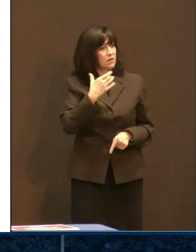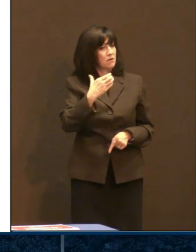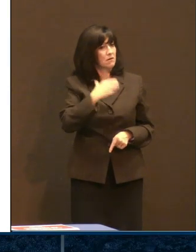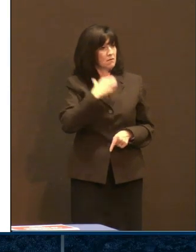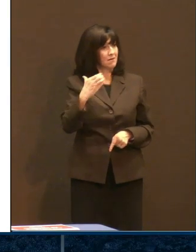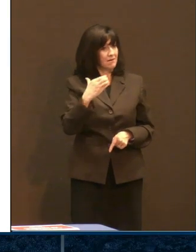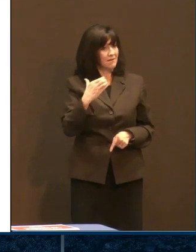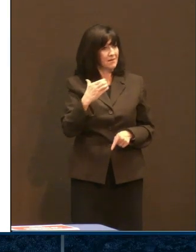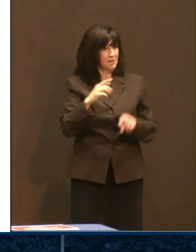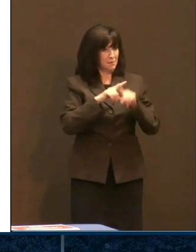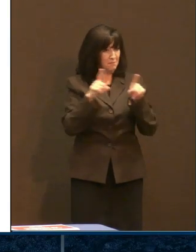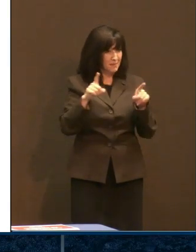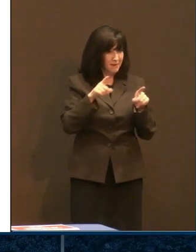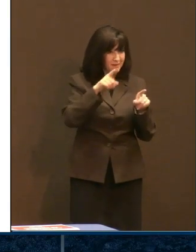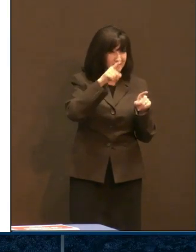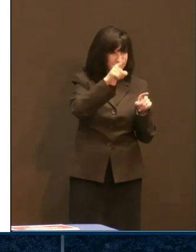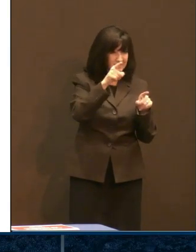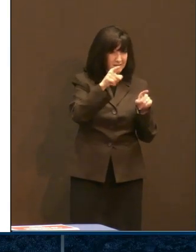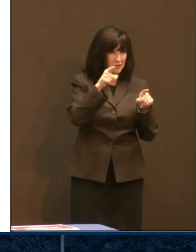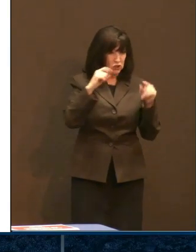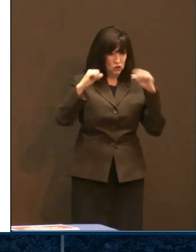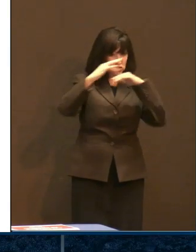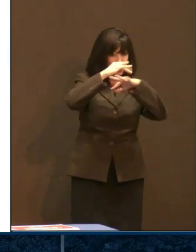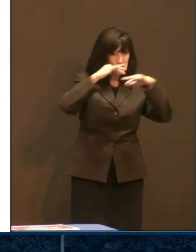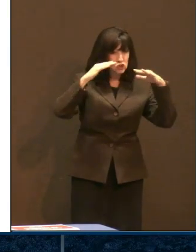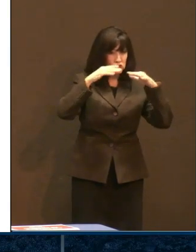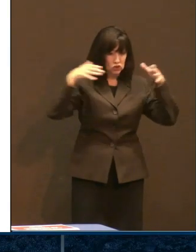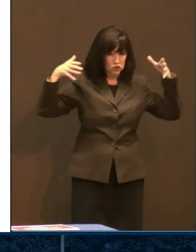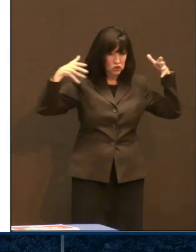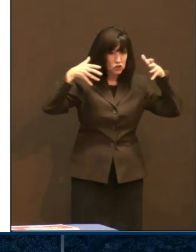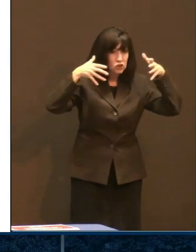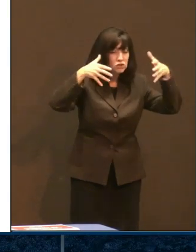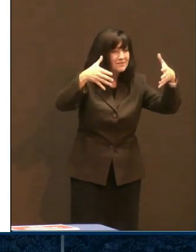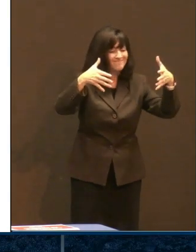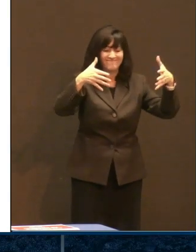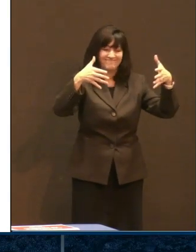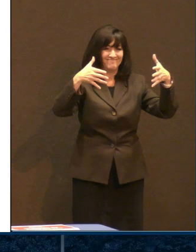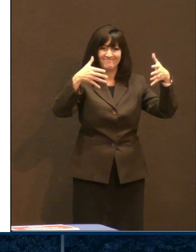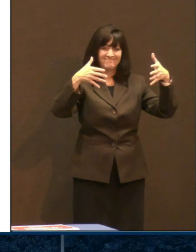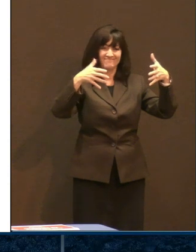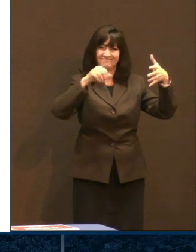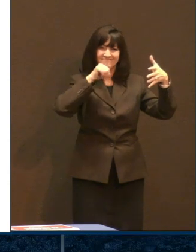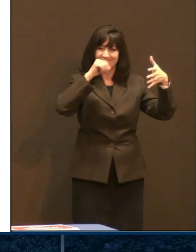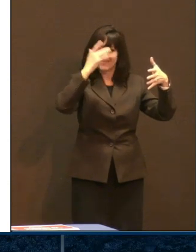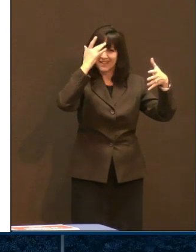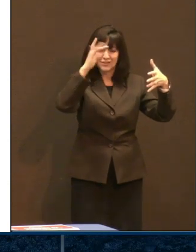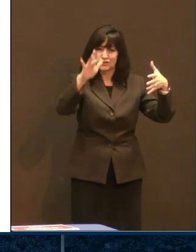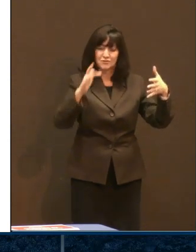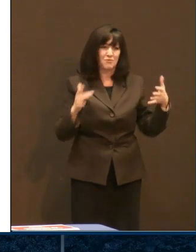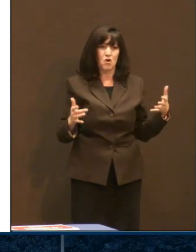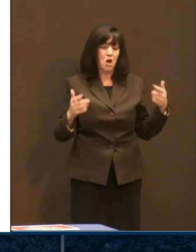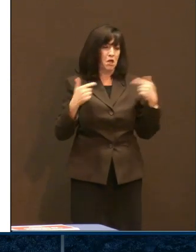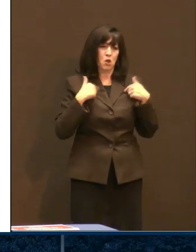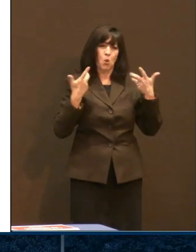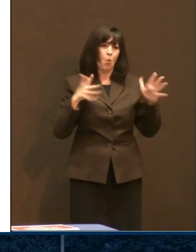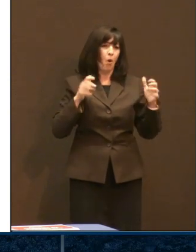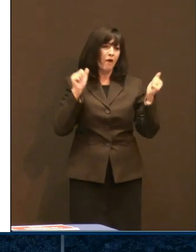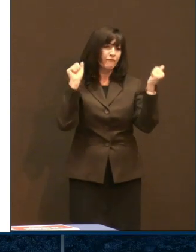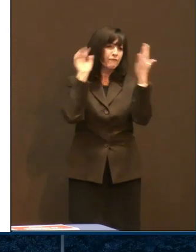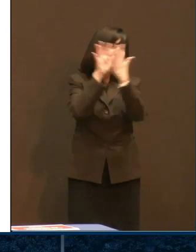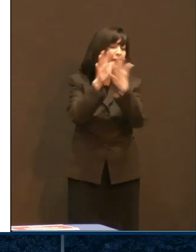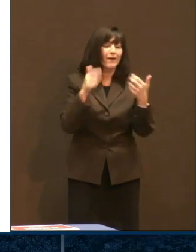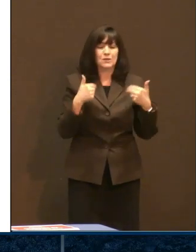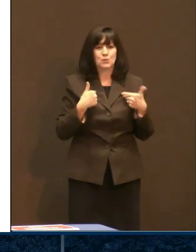doing it. But it's counterproductive, I think, to pick fights. Obviously we have to